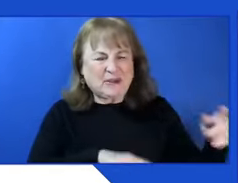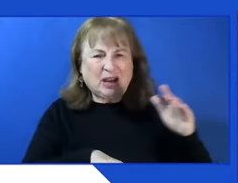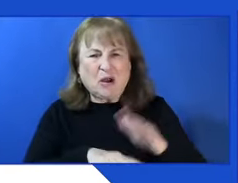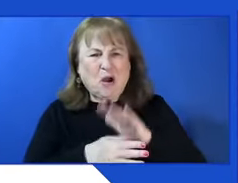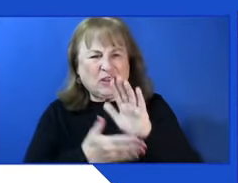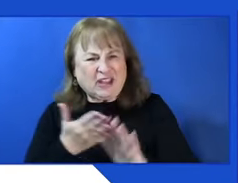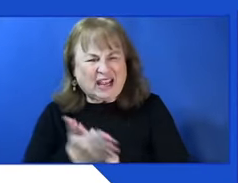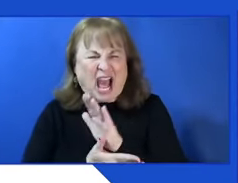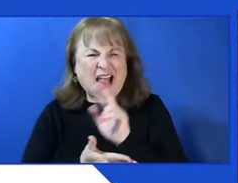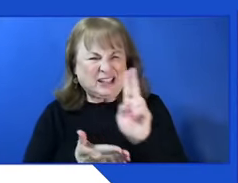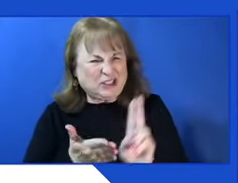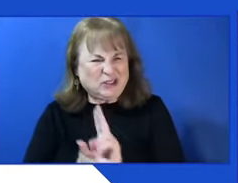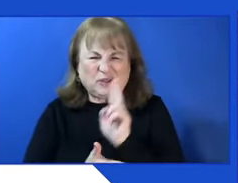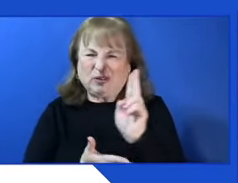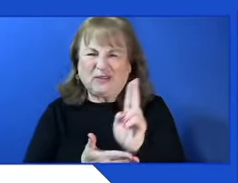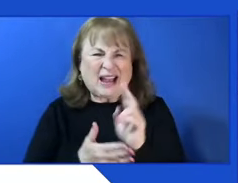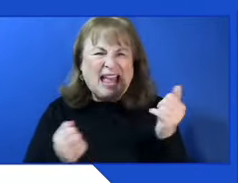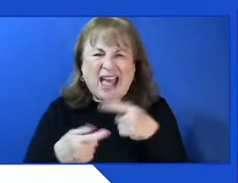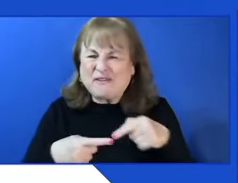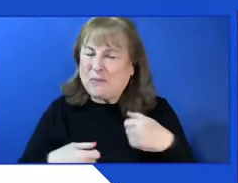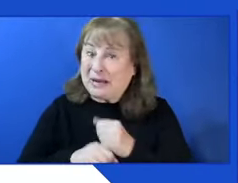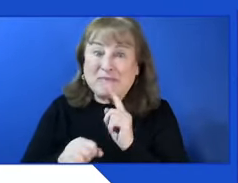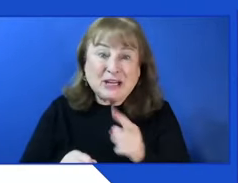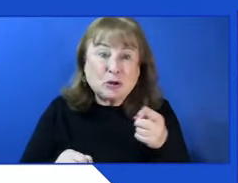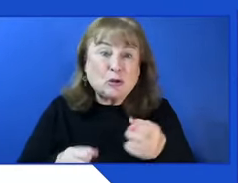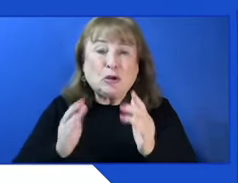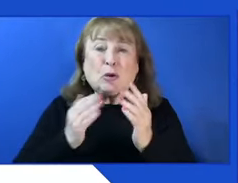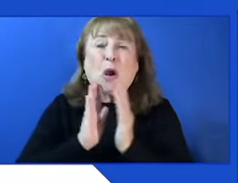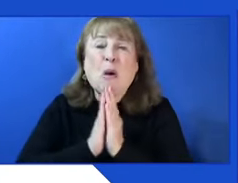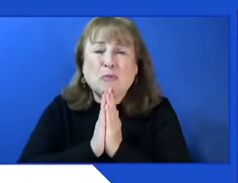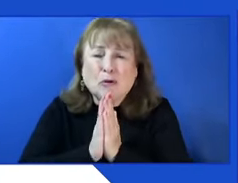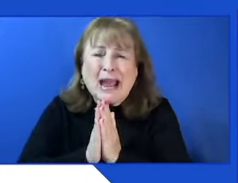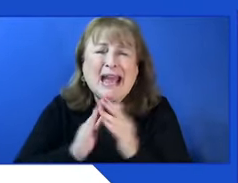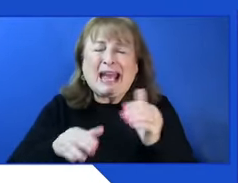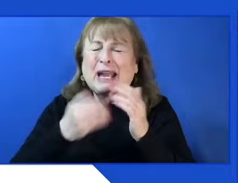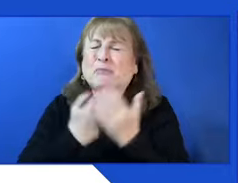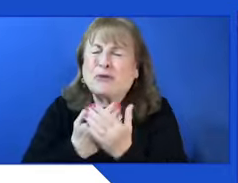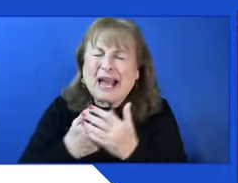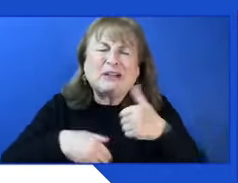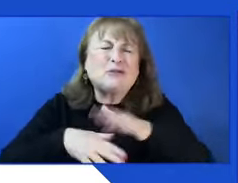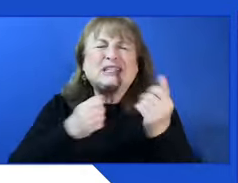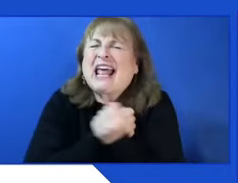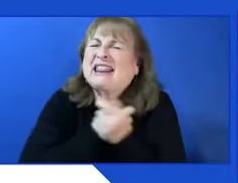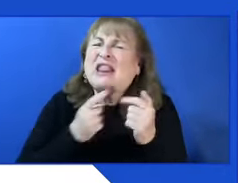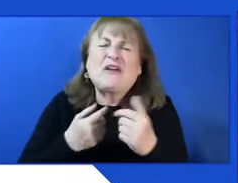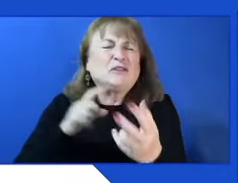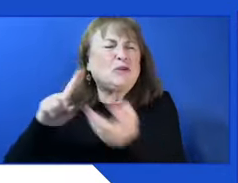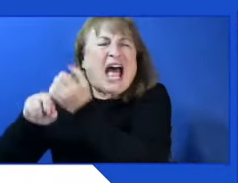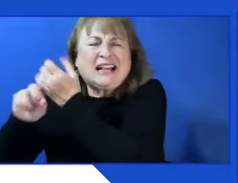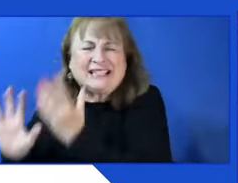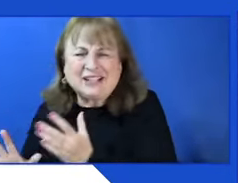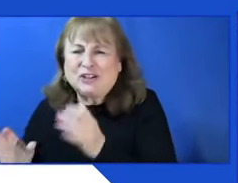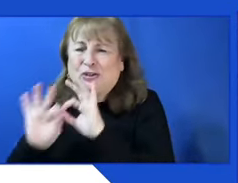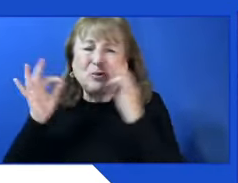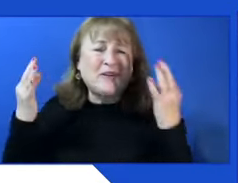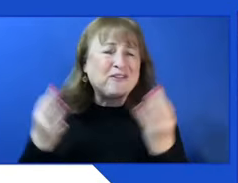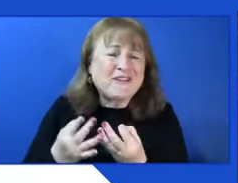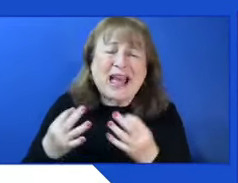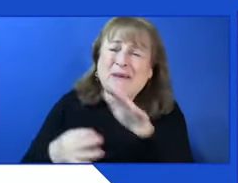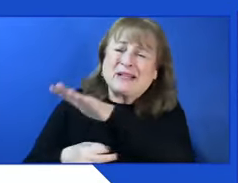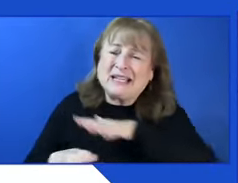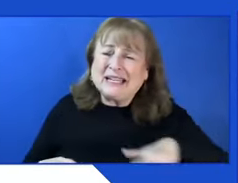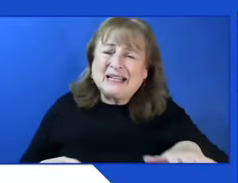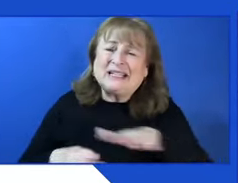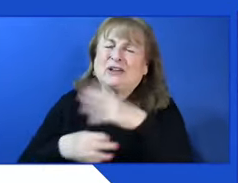college universities. Everybody make sure to pray, to send love to all the hostages, to all the families that are from all around